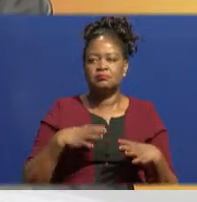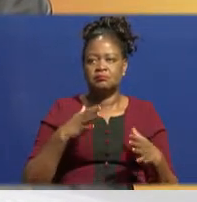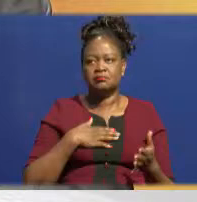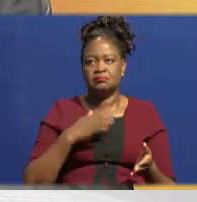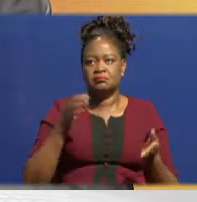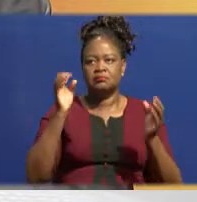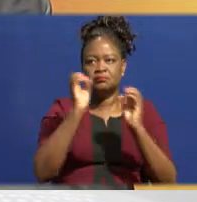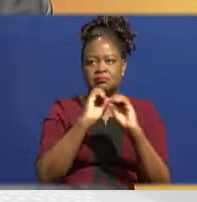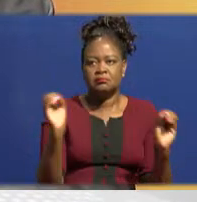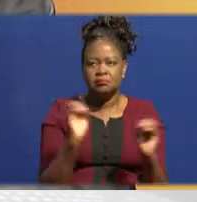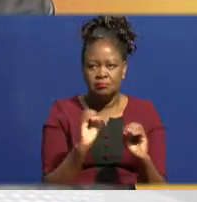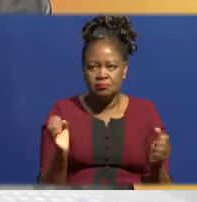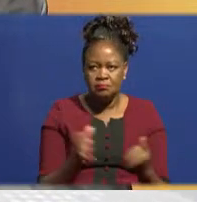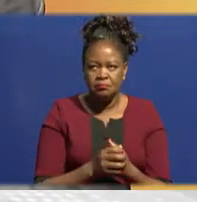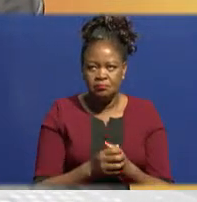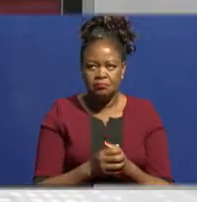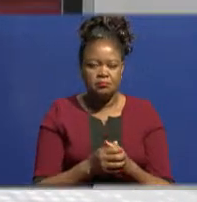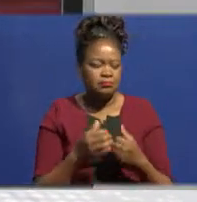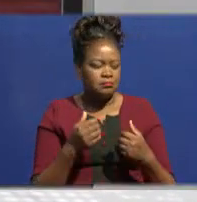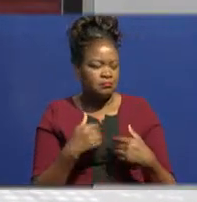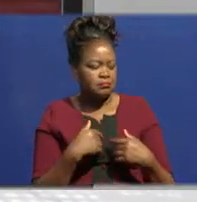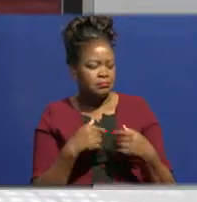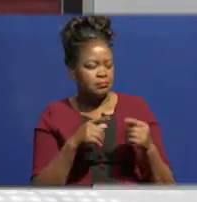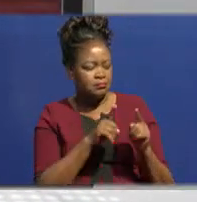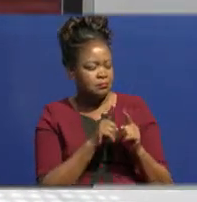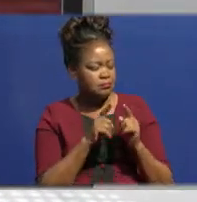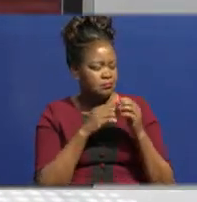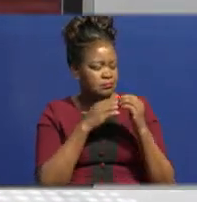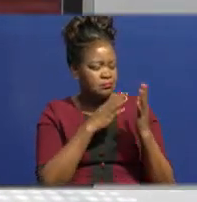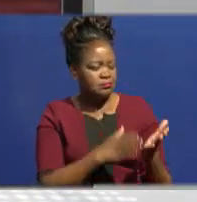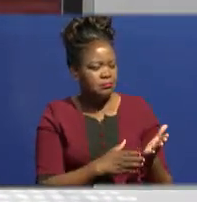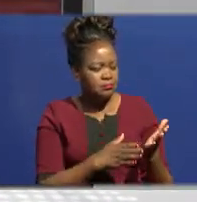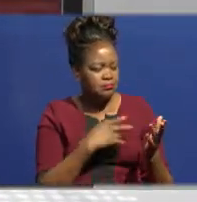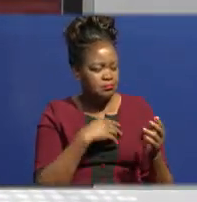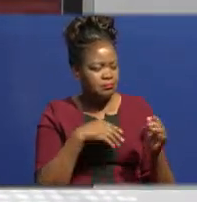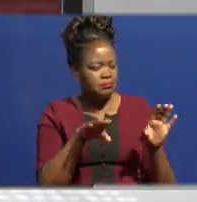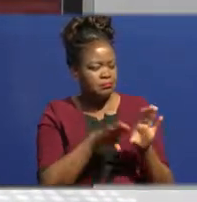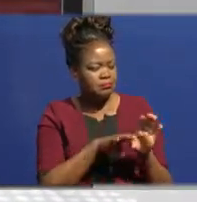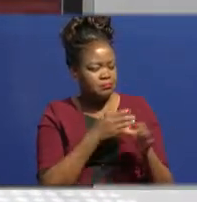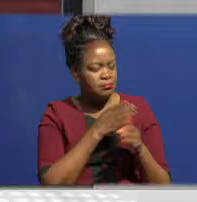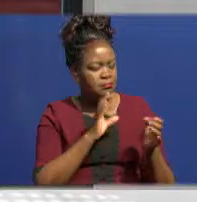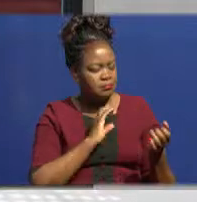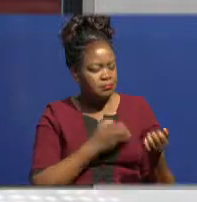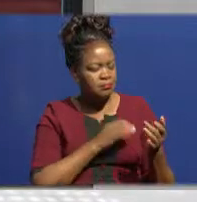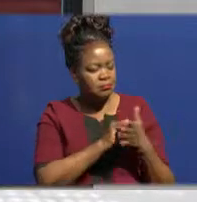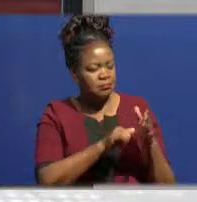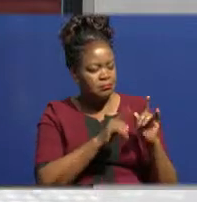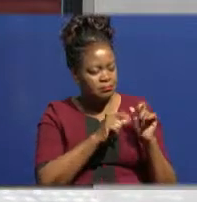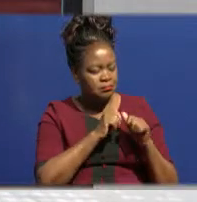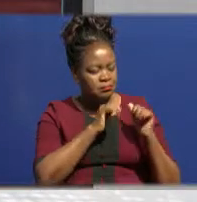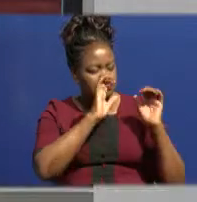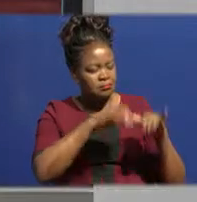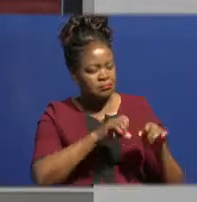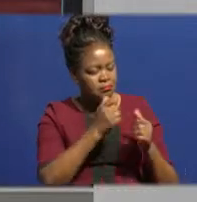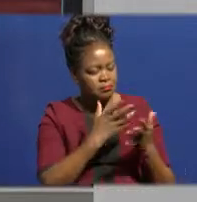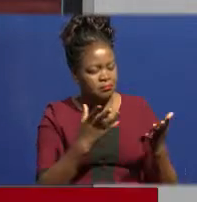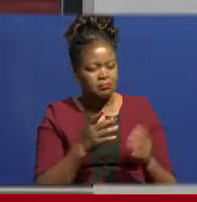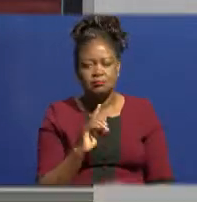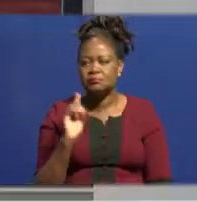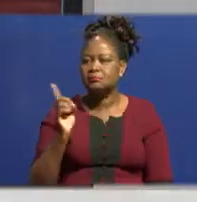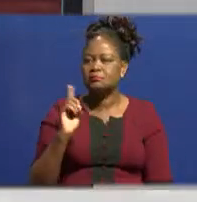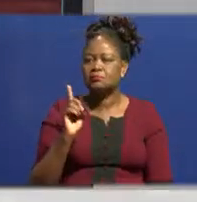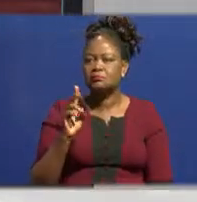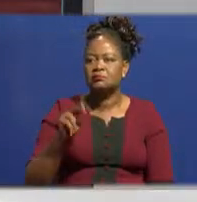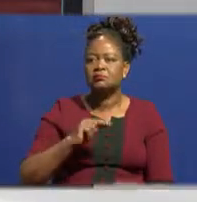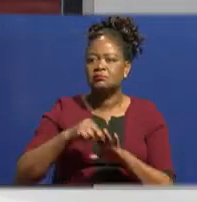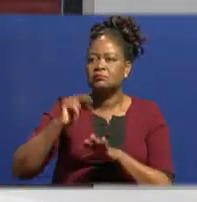Yeah. And as a leader, and maybe do you sit in any committee that touches on agriculture and other things? No, in the